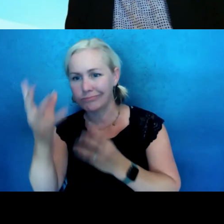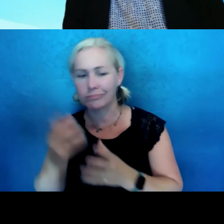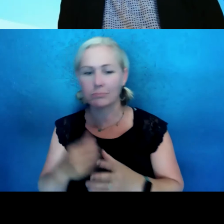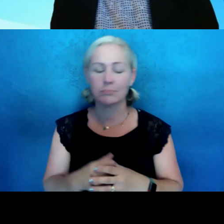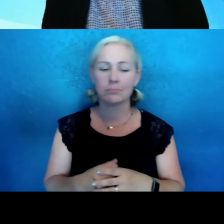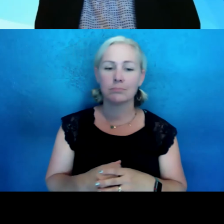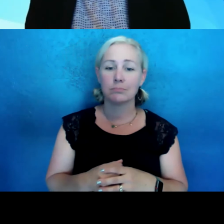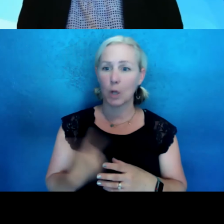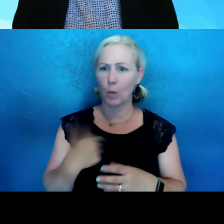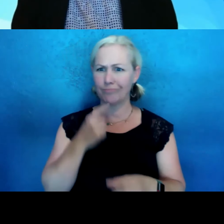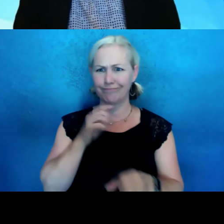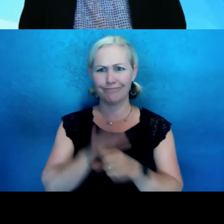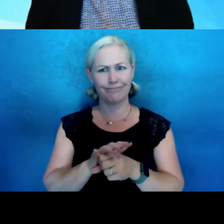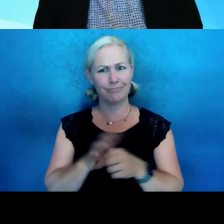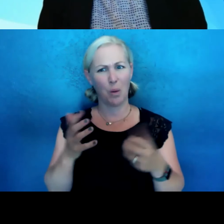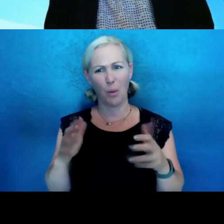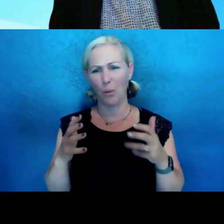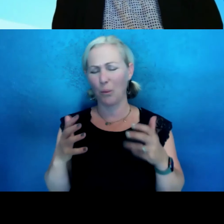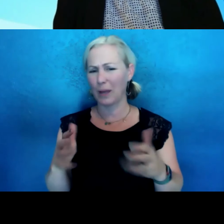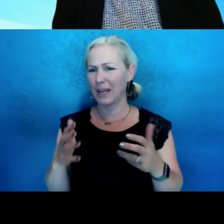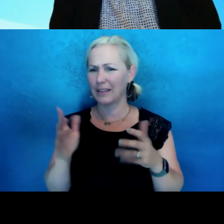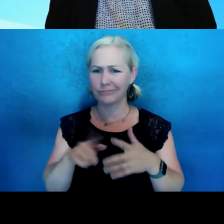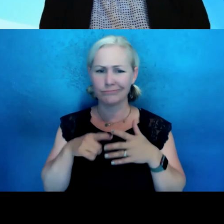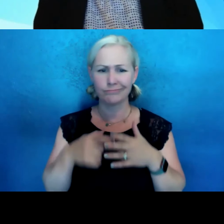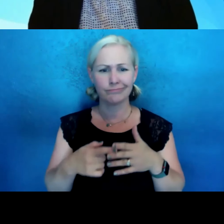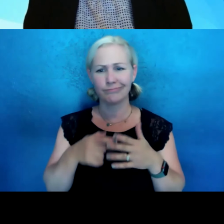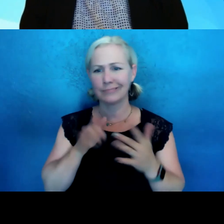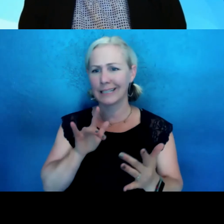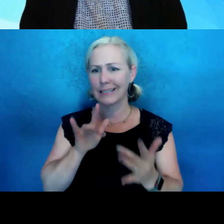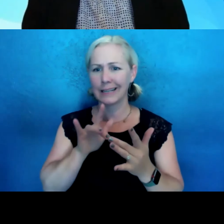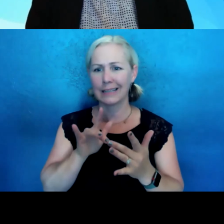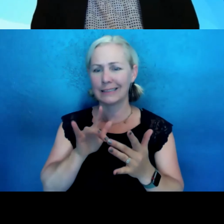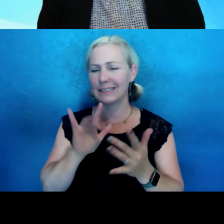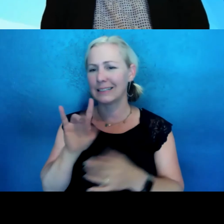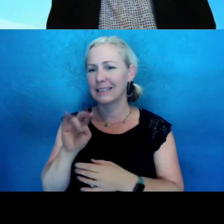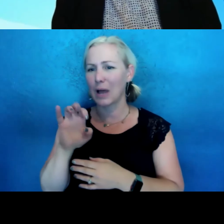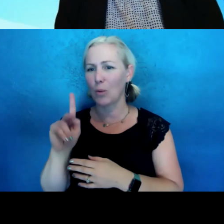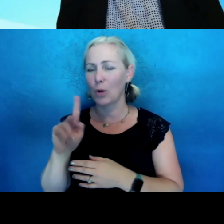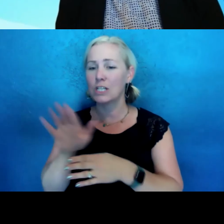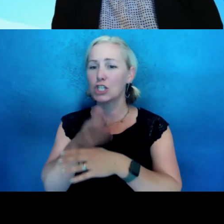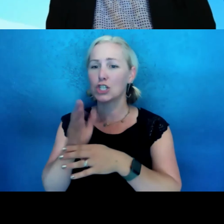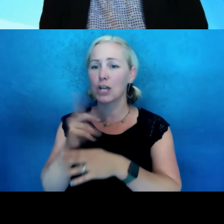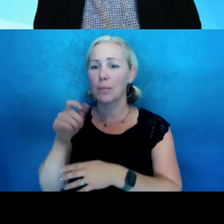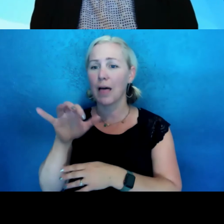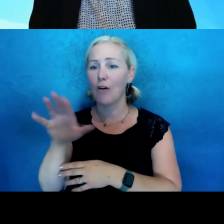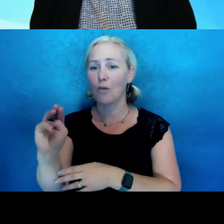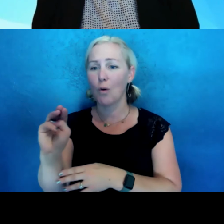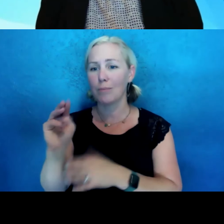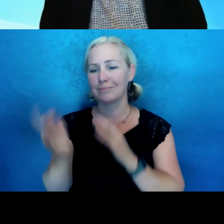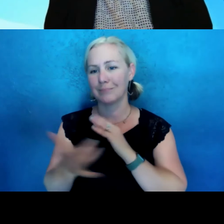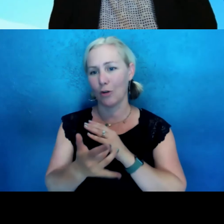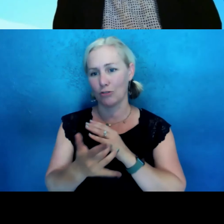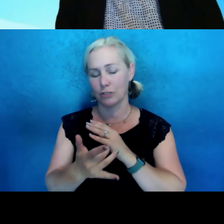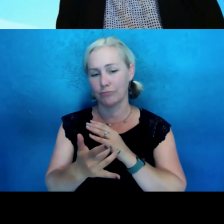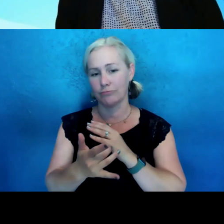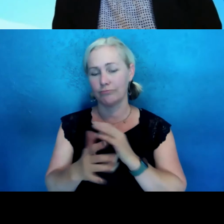We are committed and already underway to connecting our network with a shared platform of technology. Right